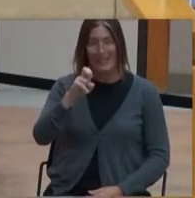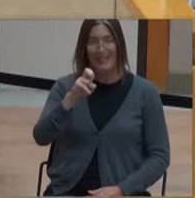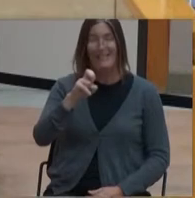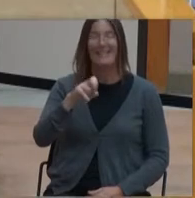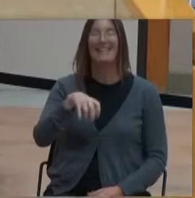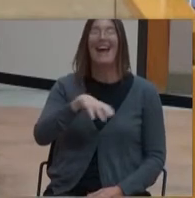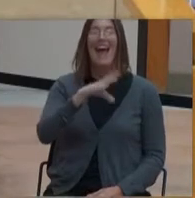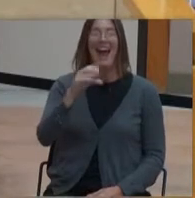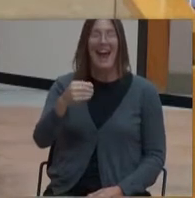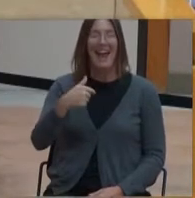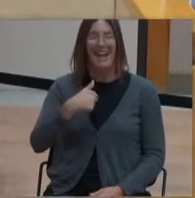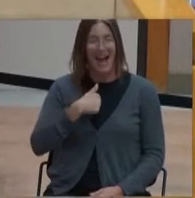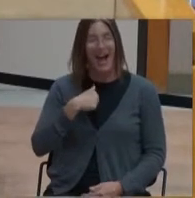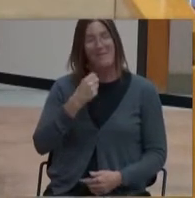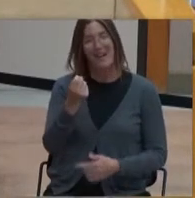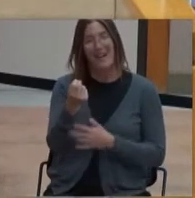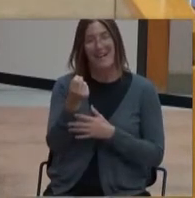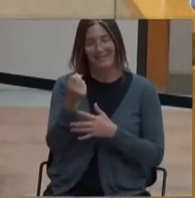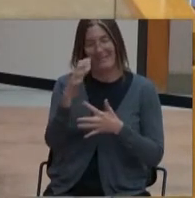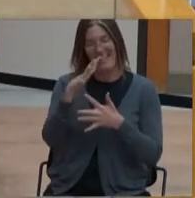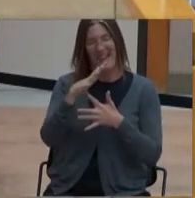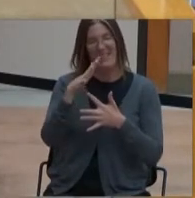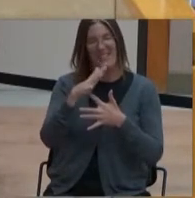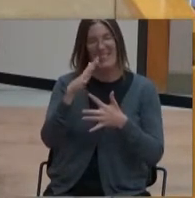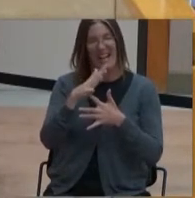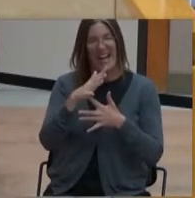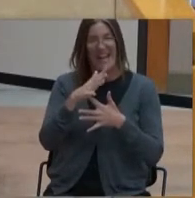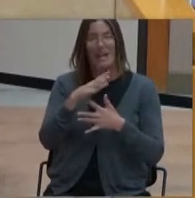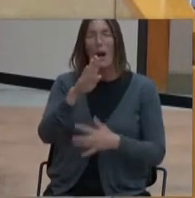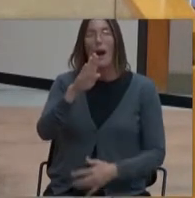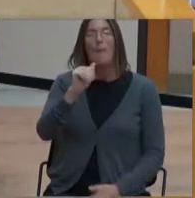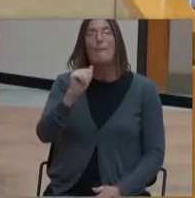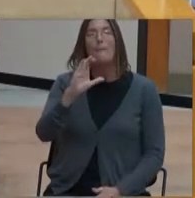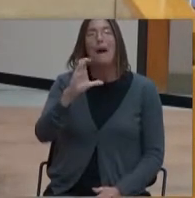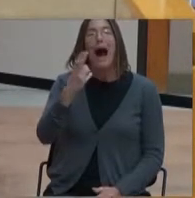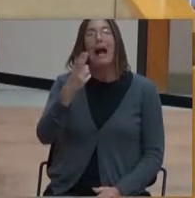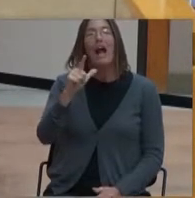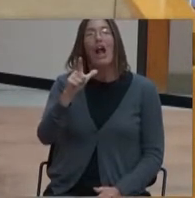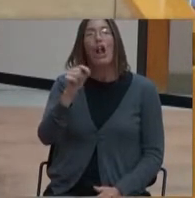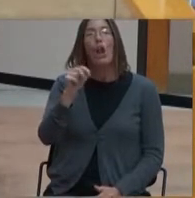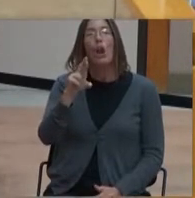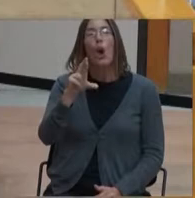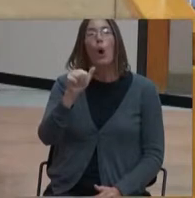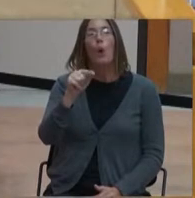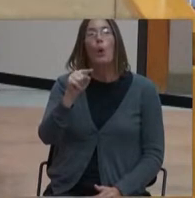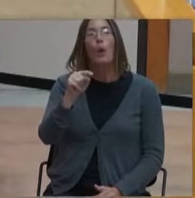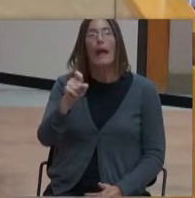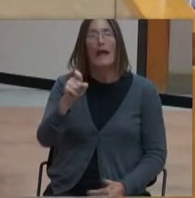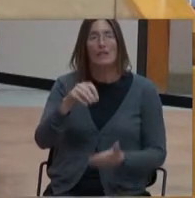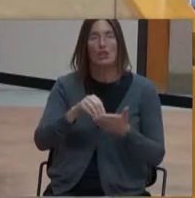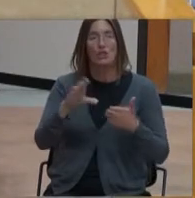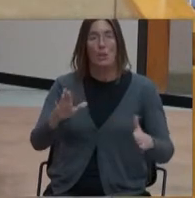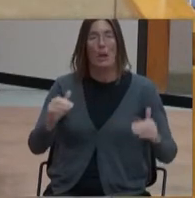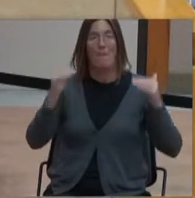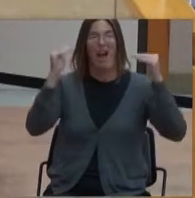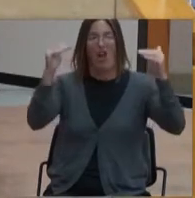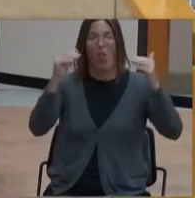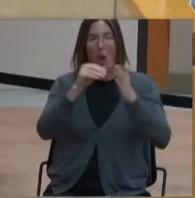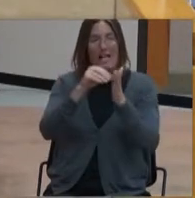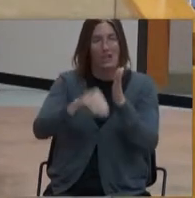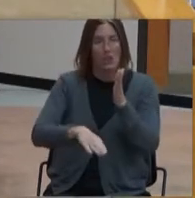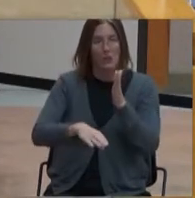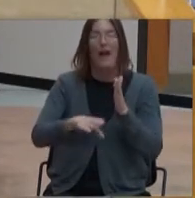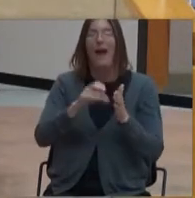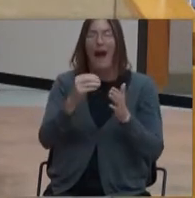would like to thank you all for inviting me here to talk about what makes my school such a wonderful place and what it means to be a part of the